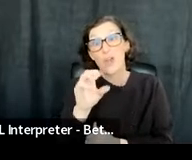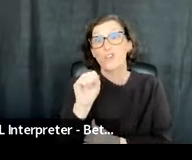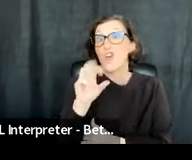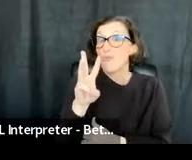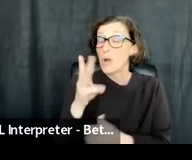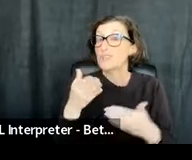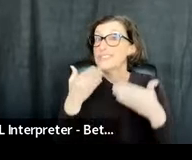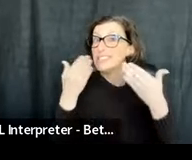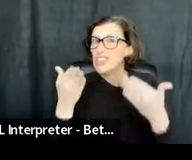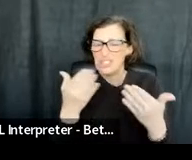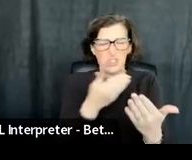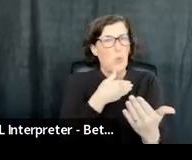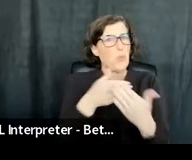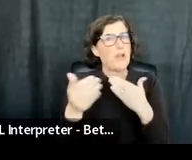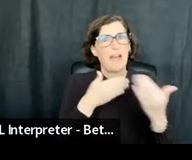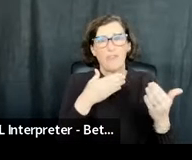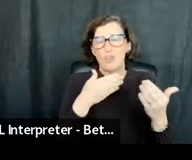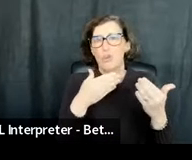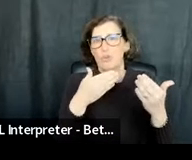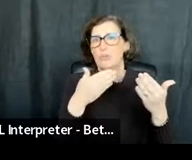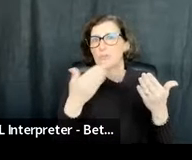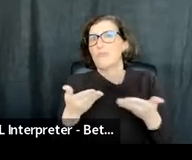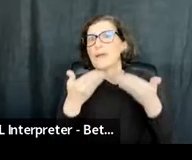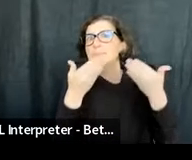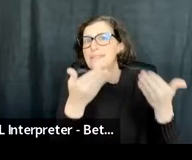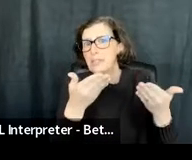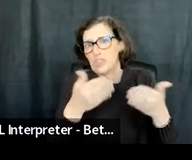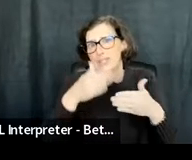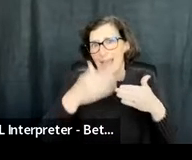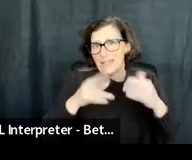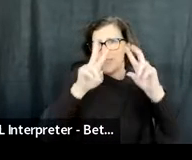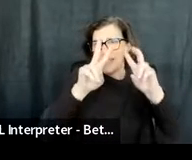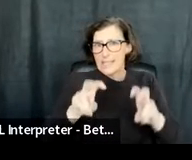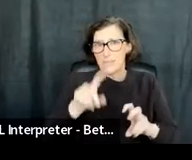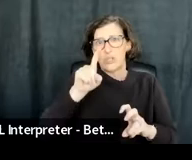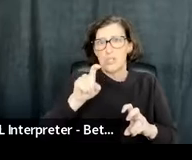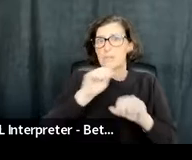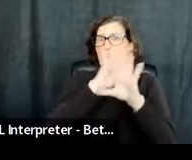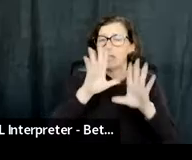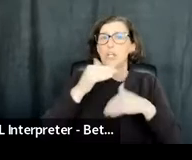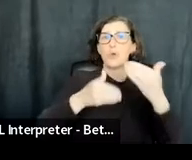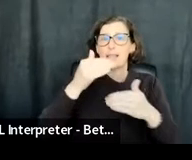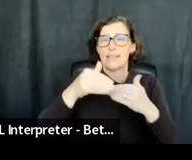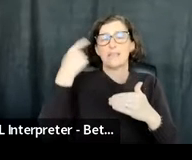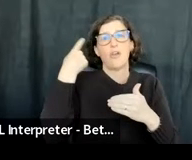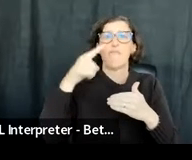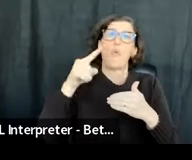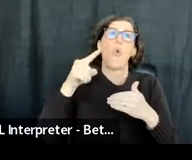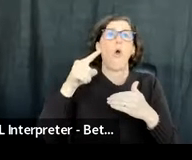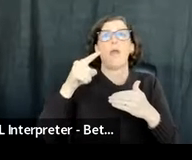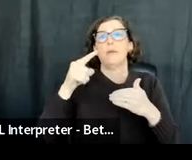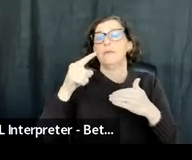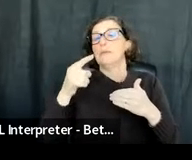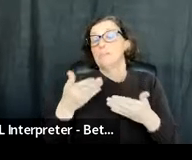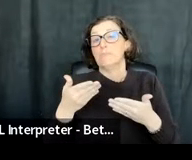be, that there's a clear process for actually delivering those pieces, what order they're delivered, and if they're